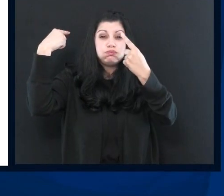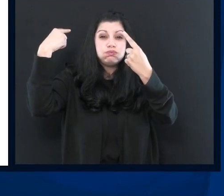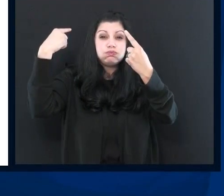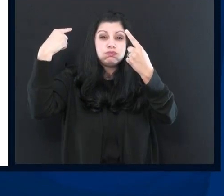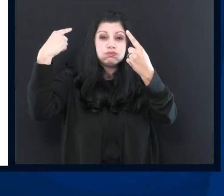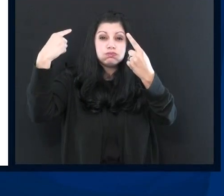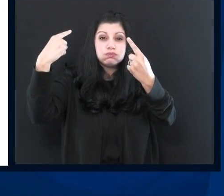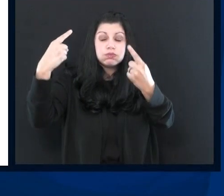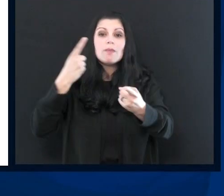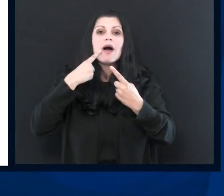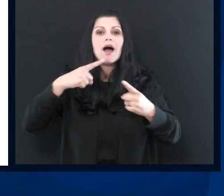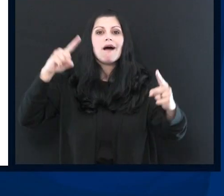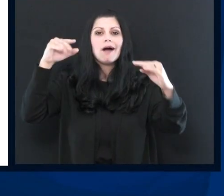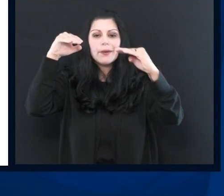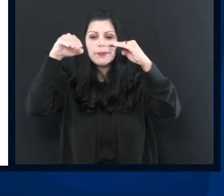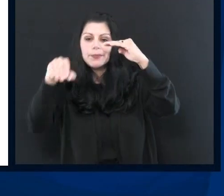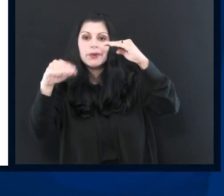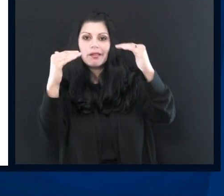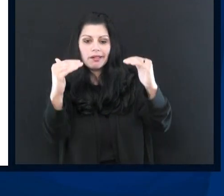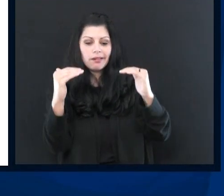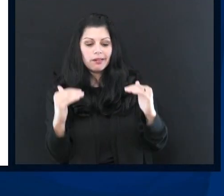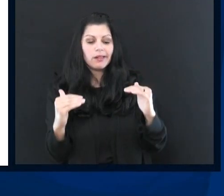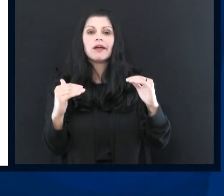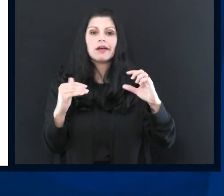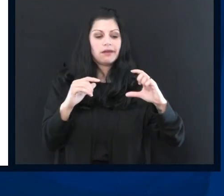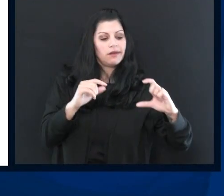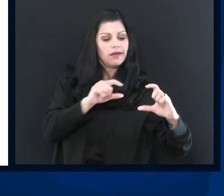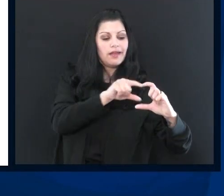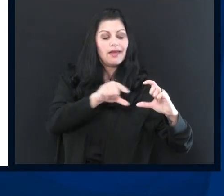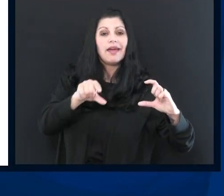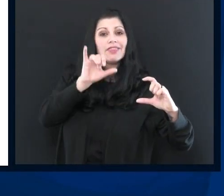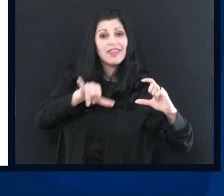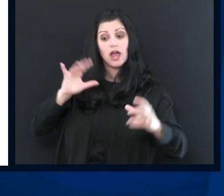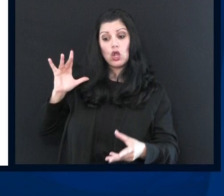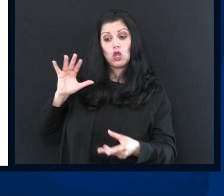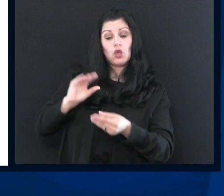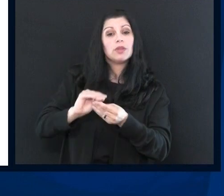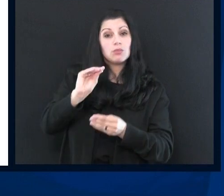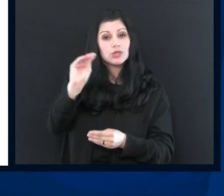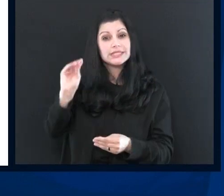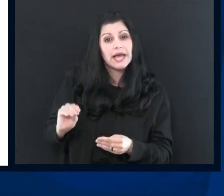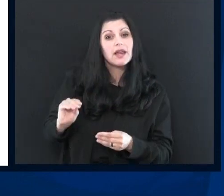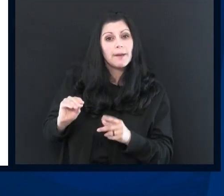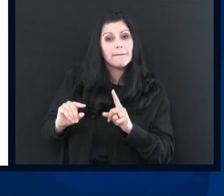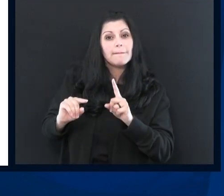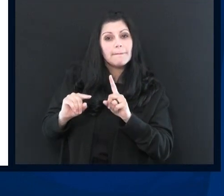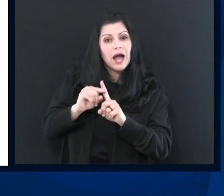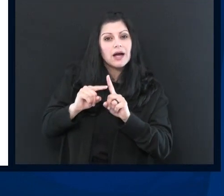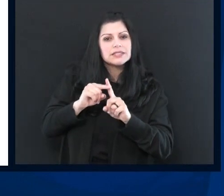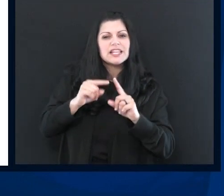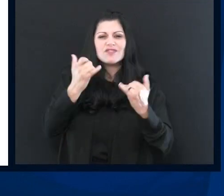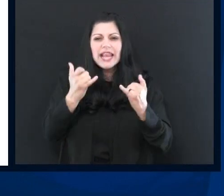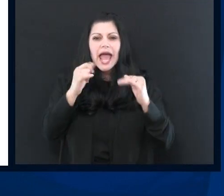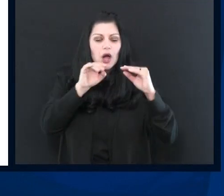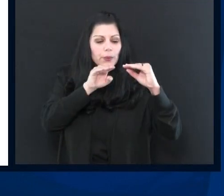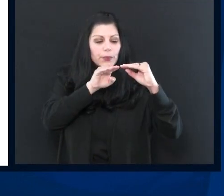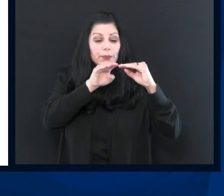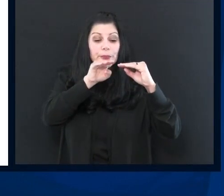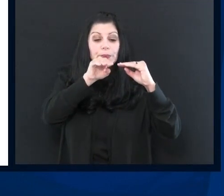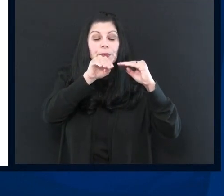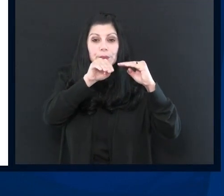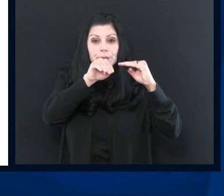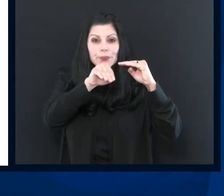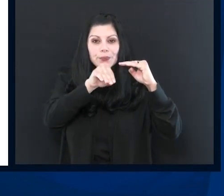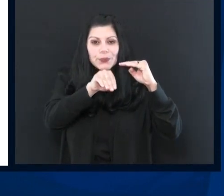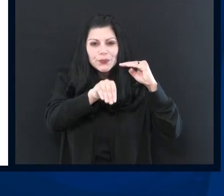standpoint of the third chart, our cumulative percent positive, we're starting to tilt down just a little bit. That's good